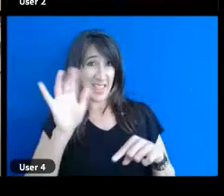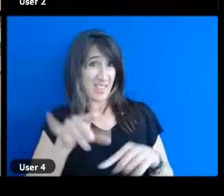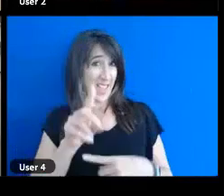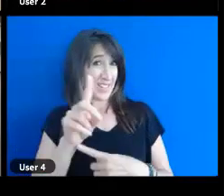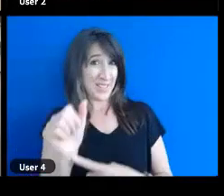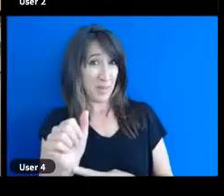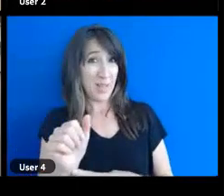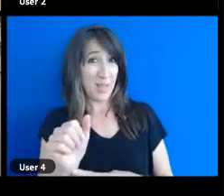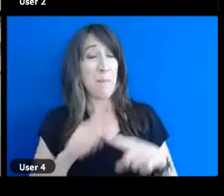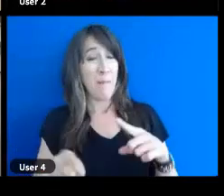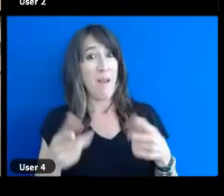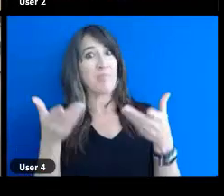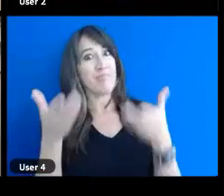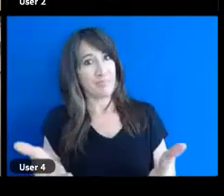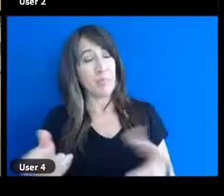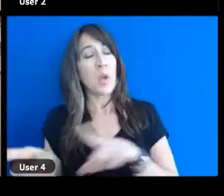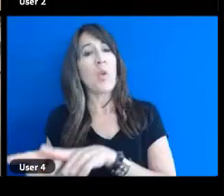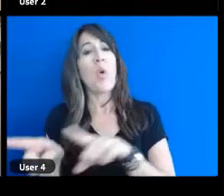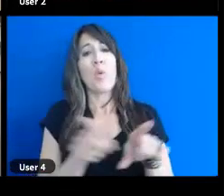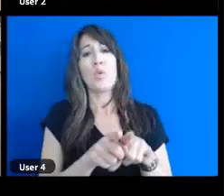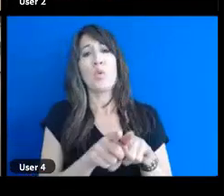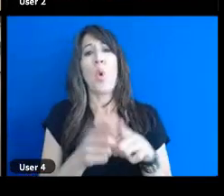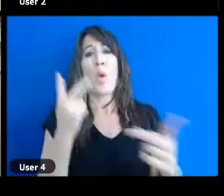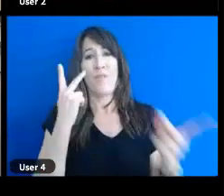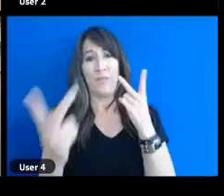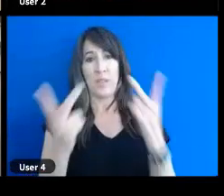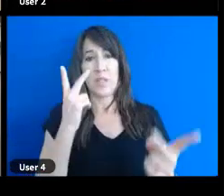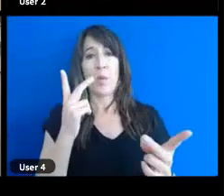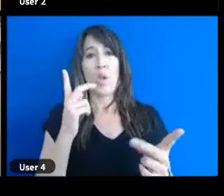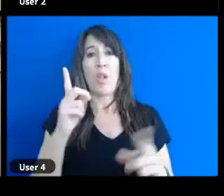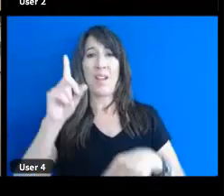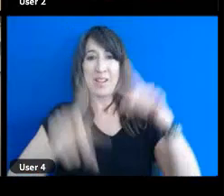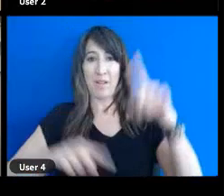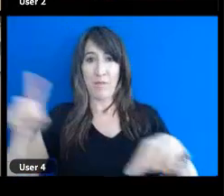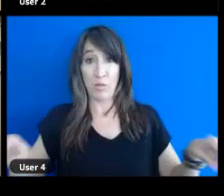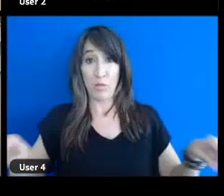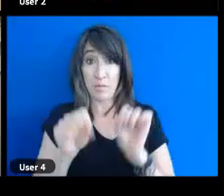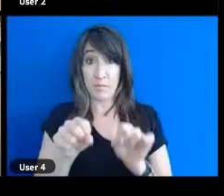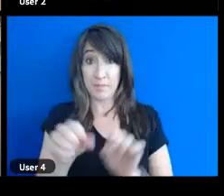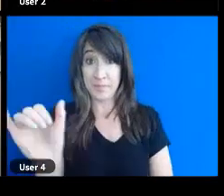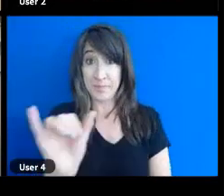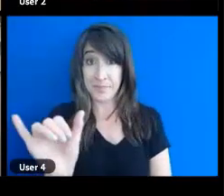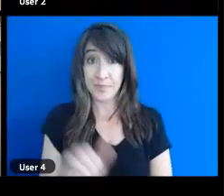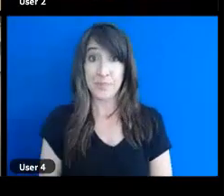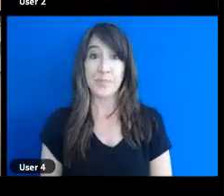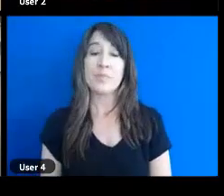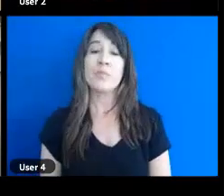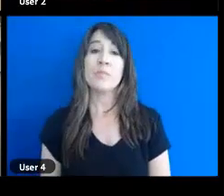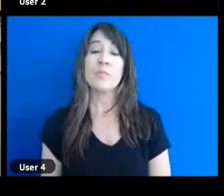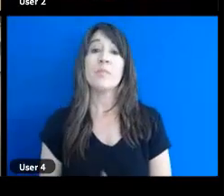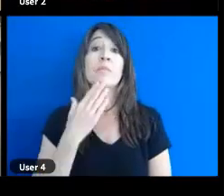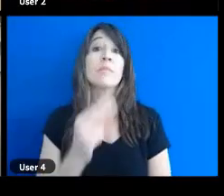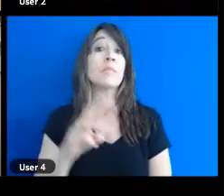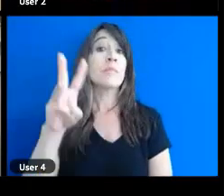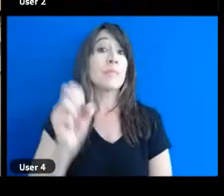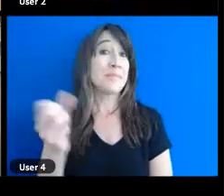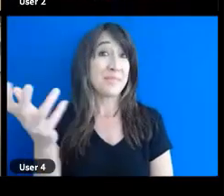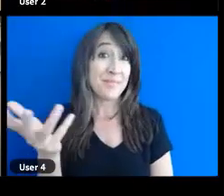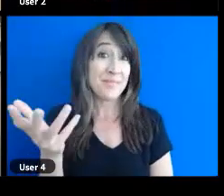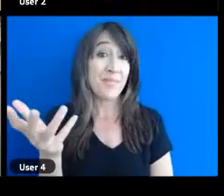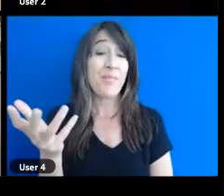certainly some visible diverse abilities as well. And the good